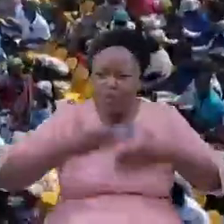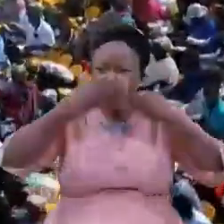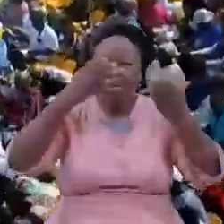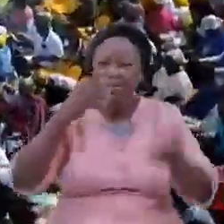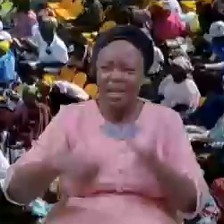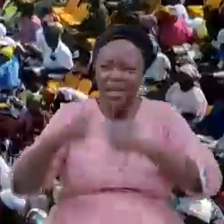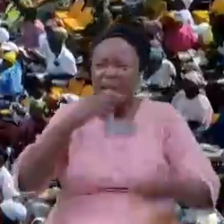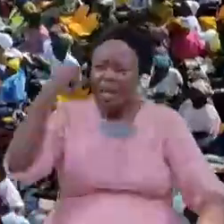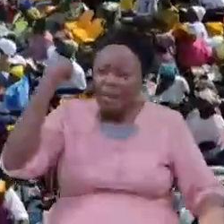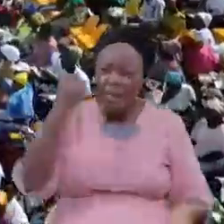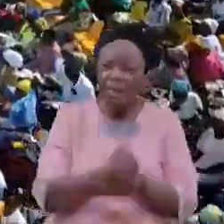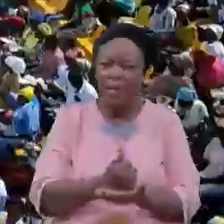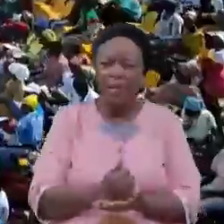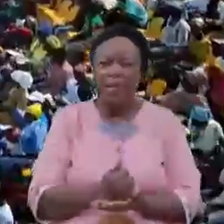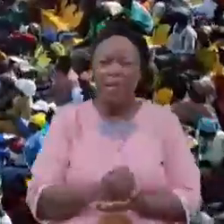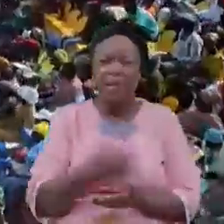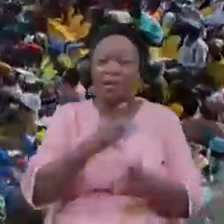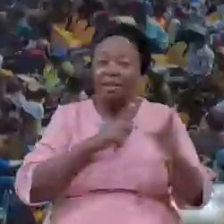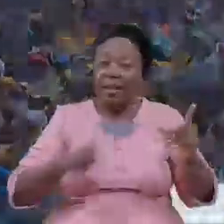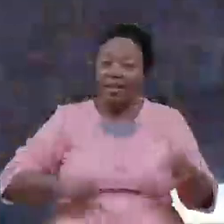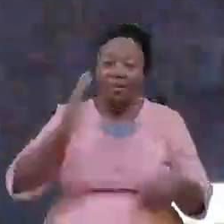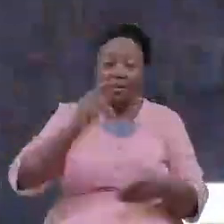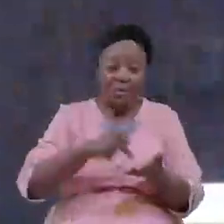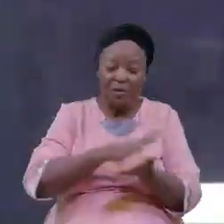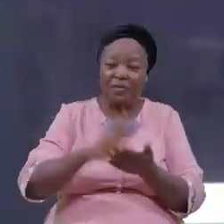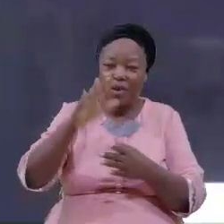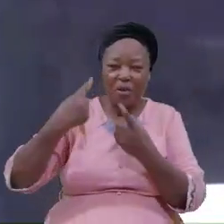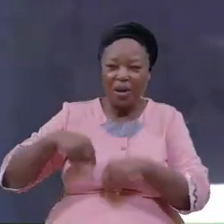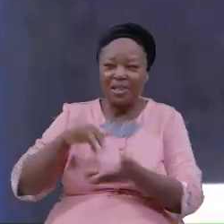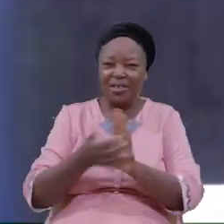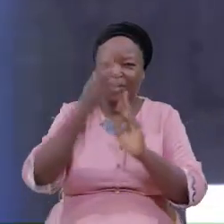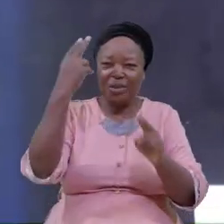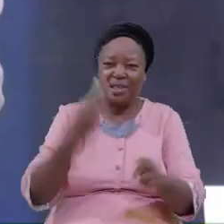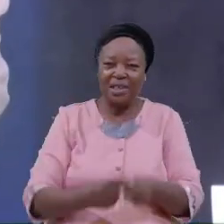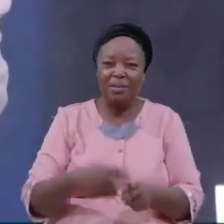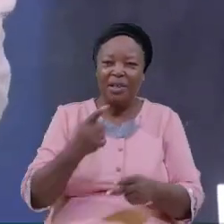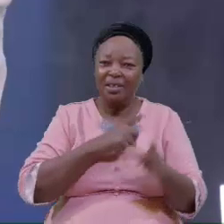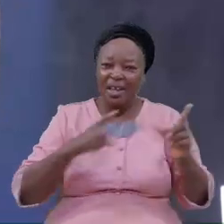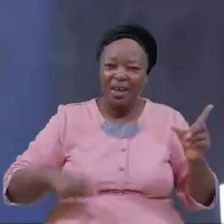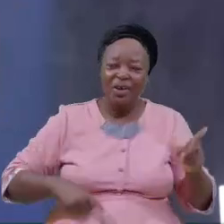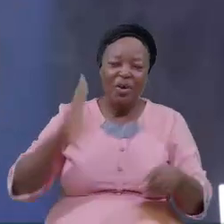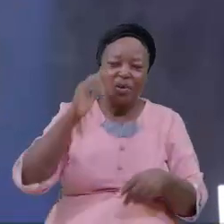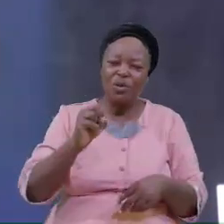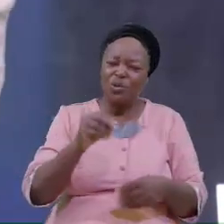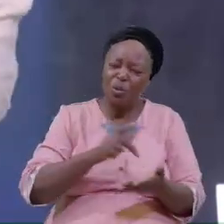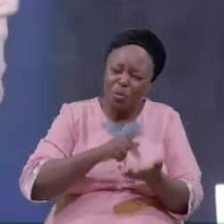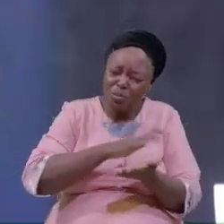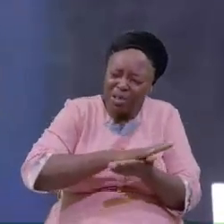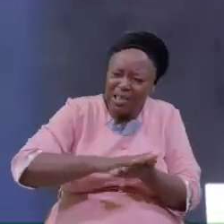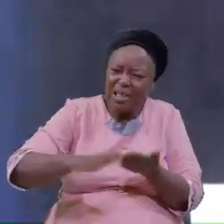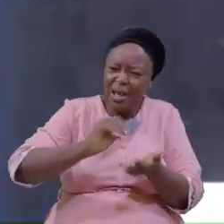The Lord will purify your heart. The Lord will so purge your heart that the